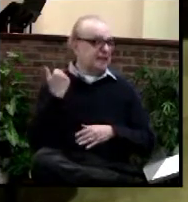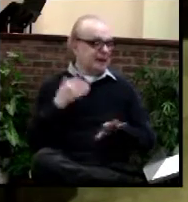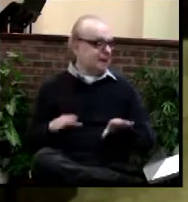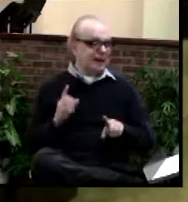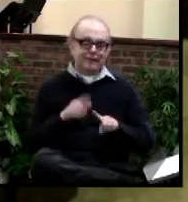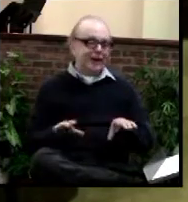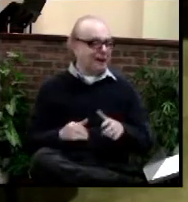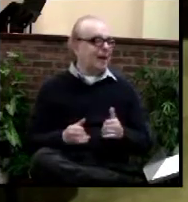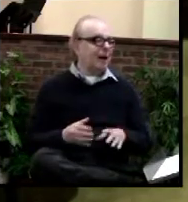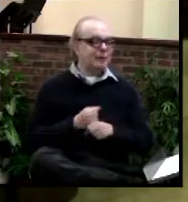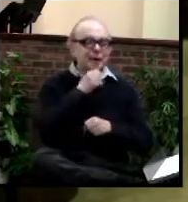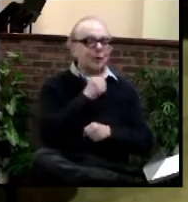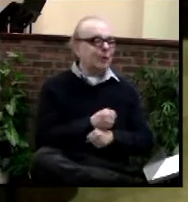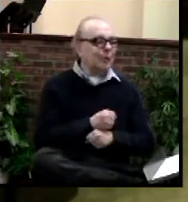old.